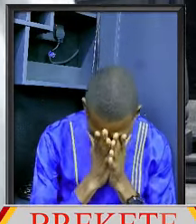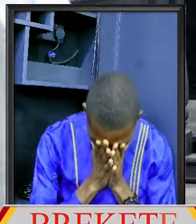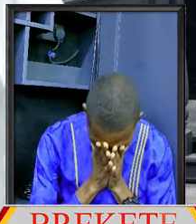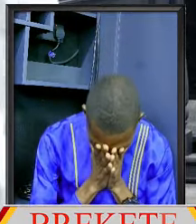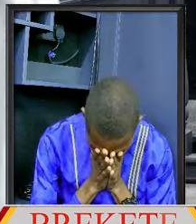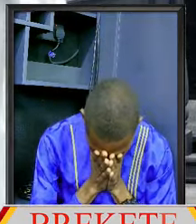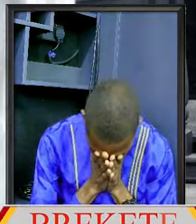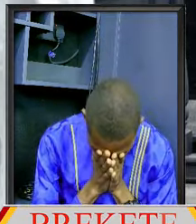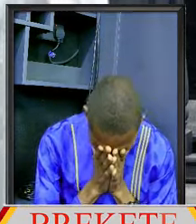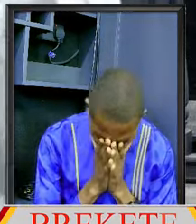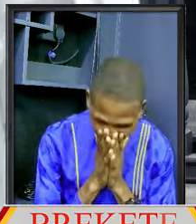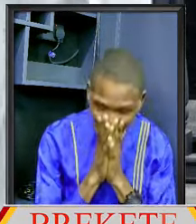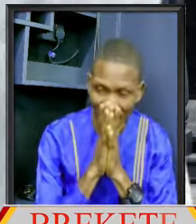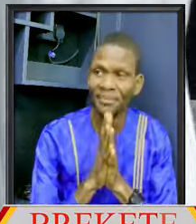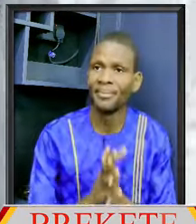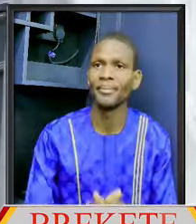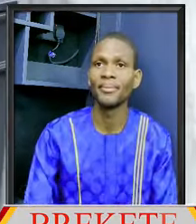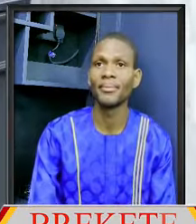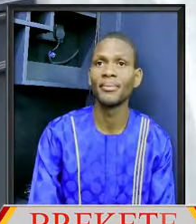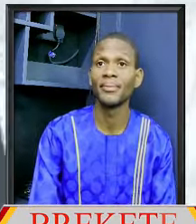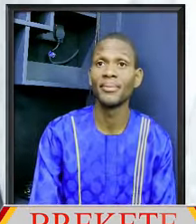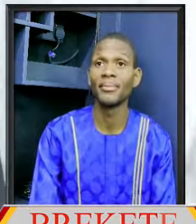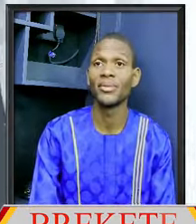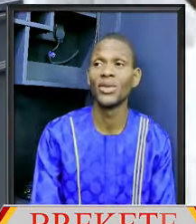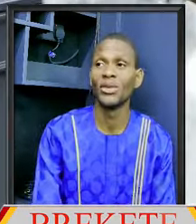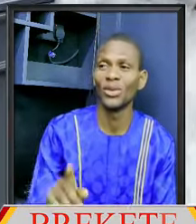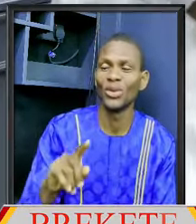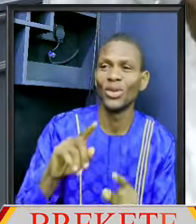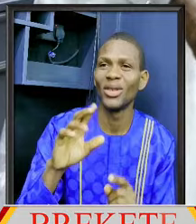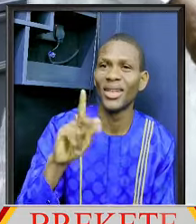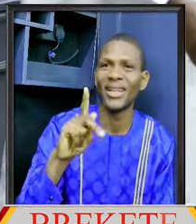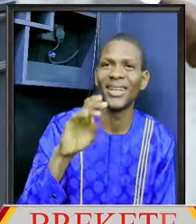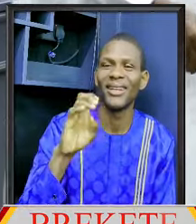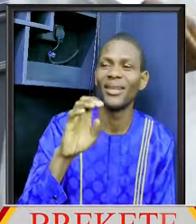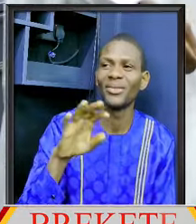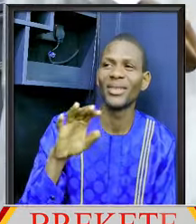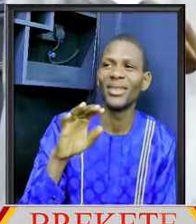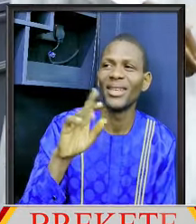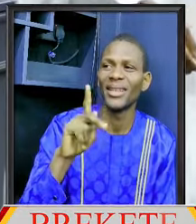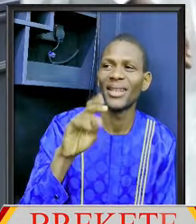Thank you, sir. Oh, yeah, go sit down there.